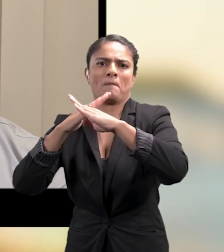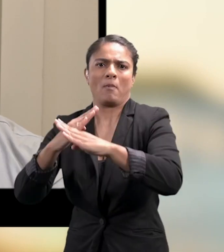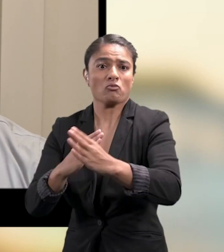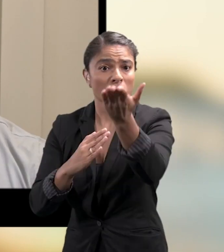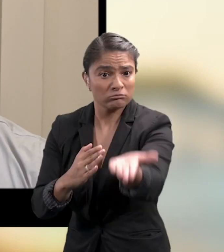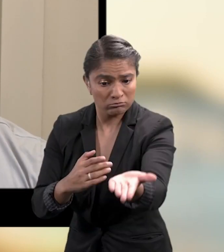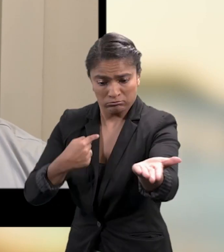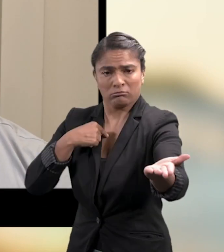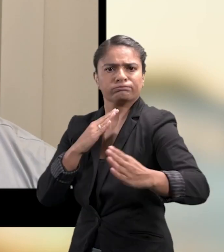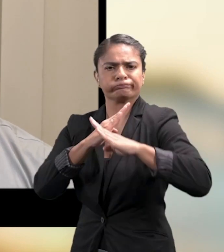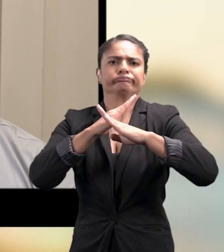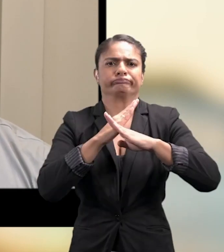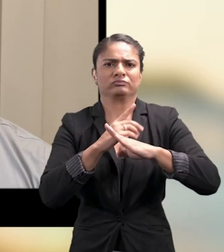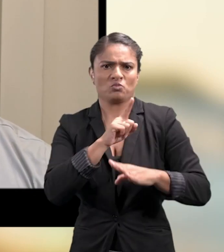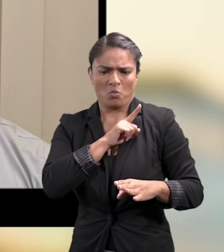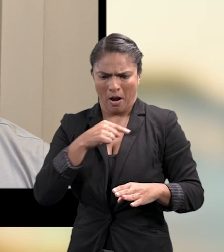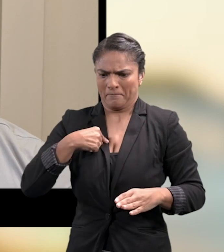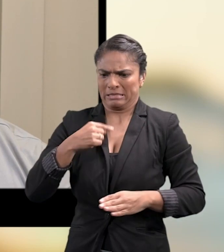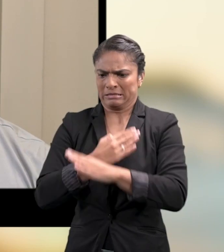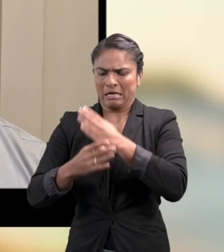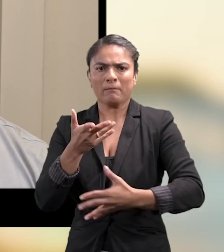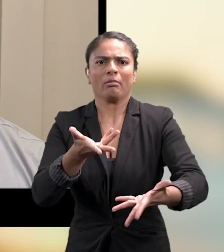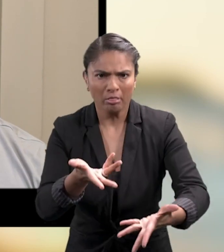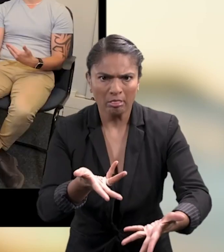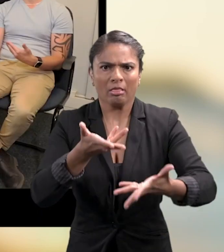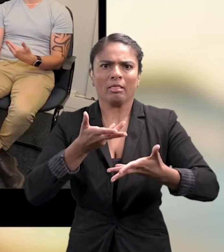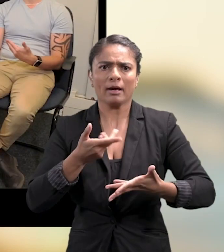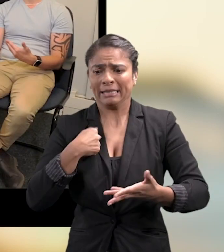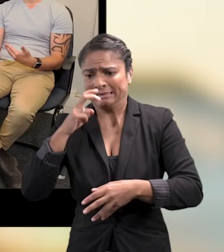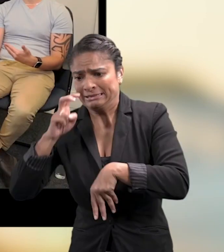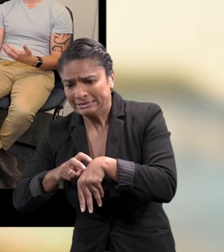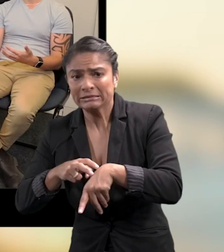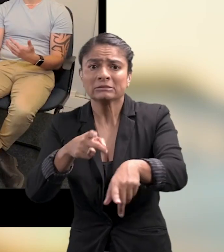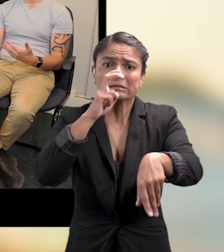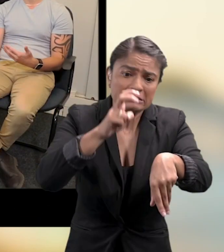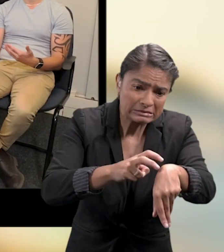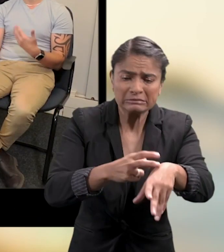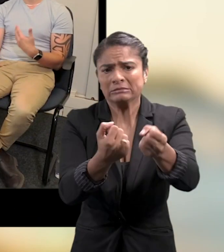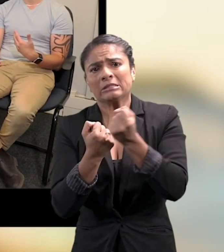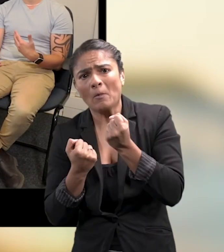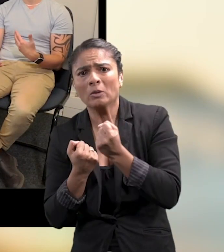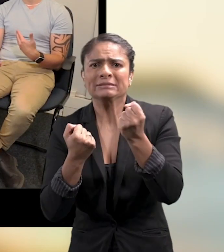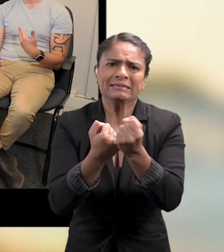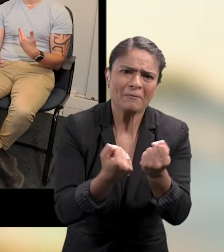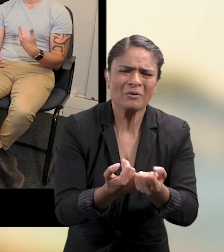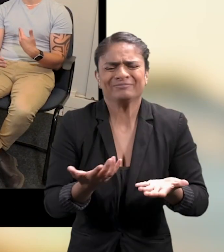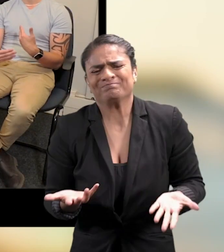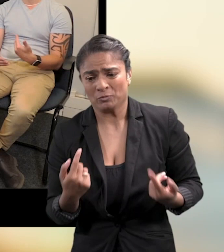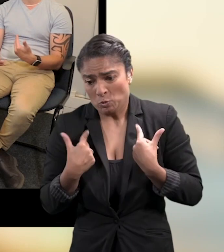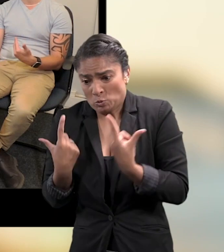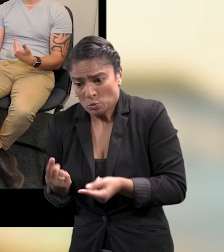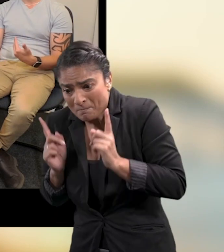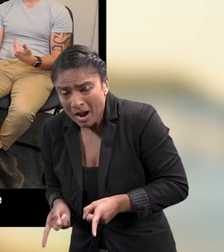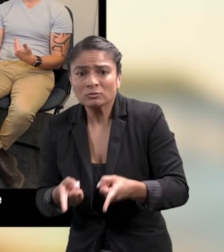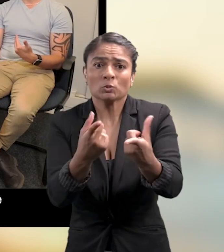and whoever it may be, but I also need them to be cognizant of what is required and what is necessary for me to be able to do what I